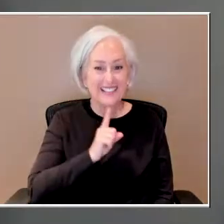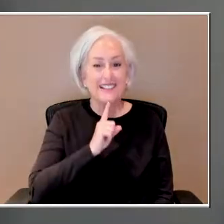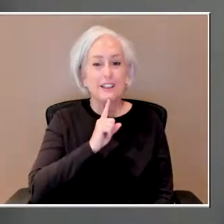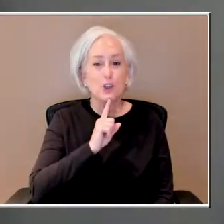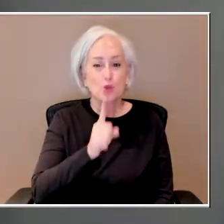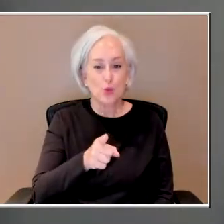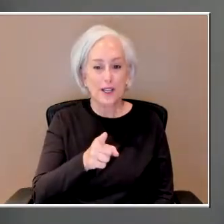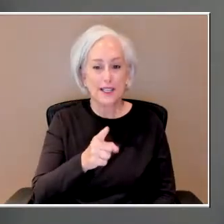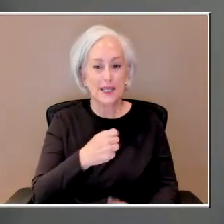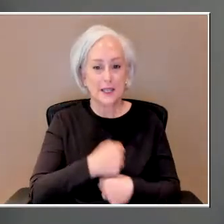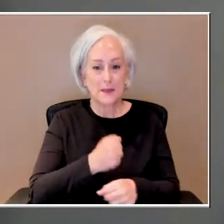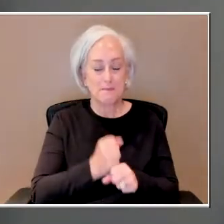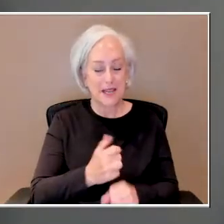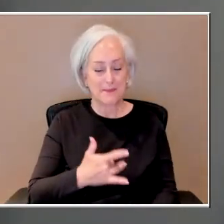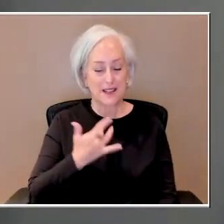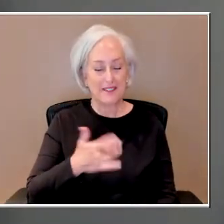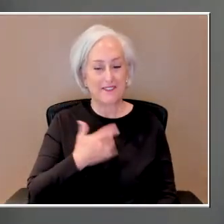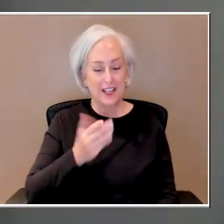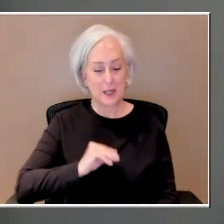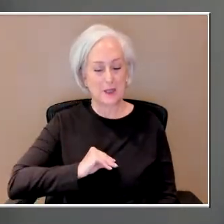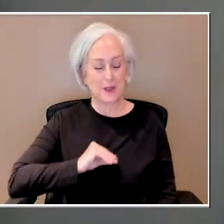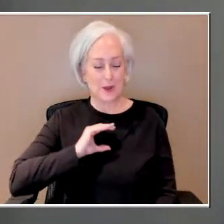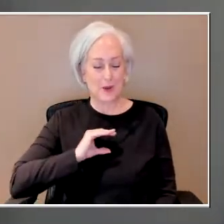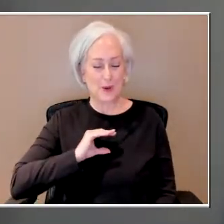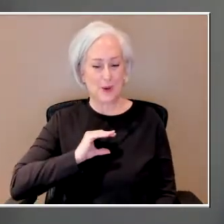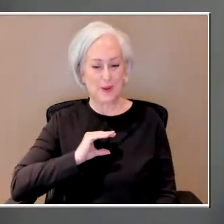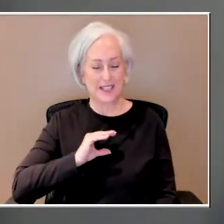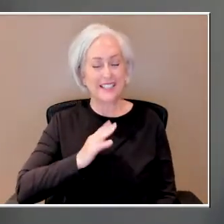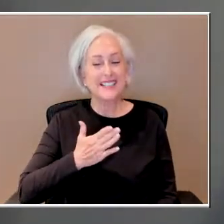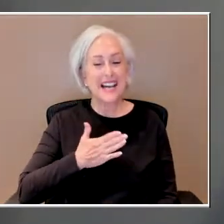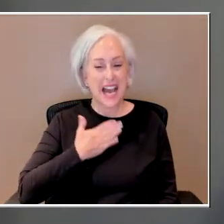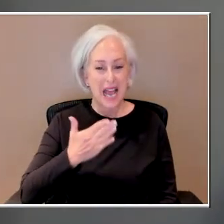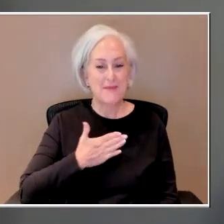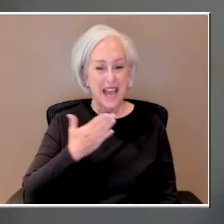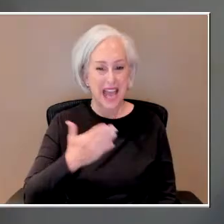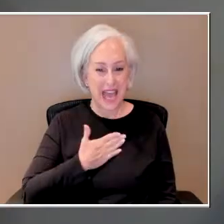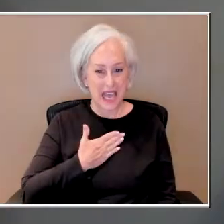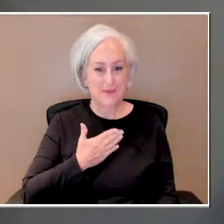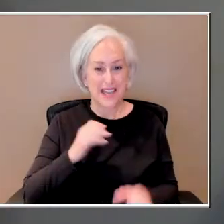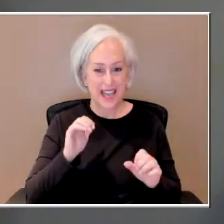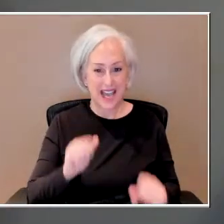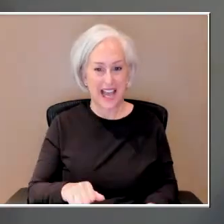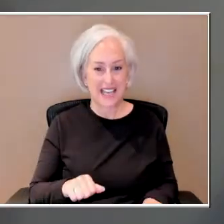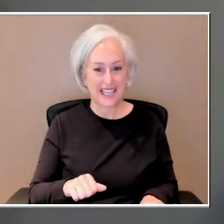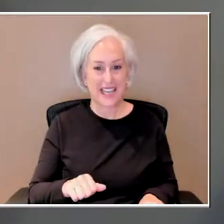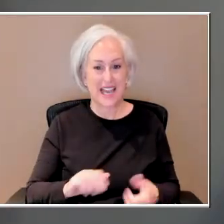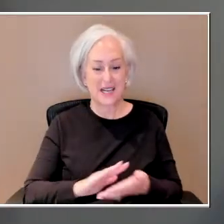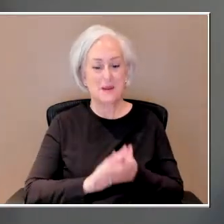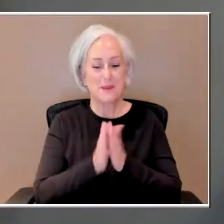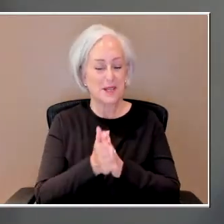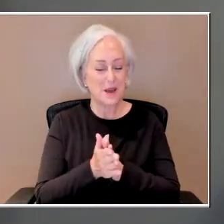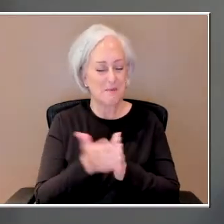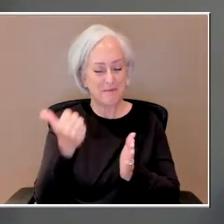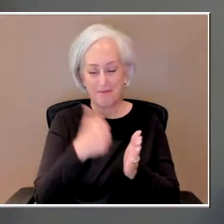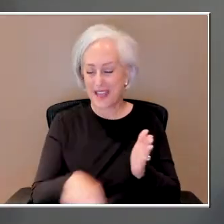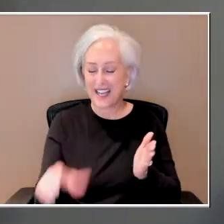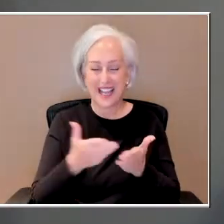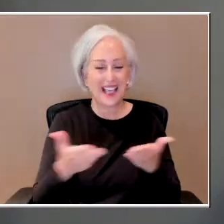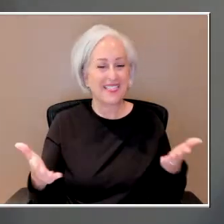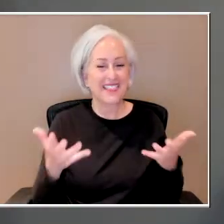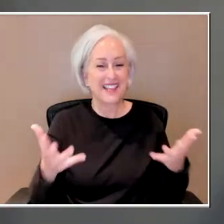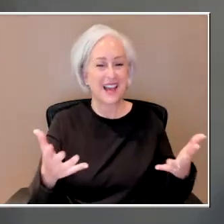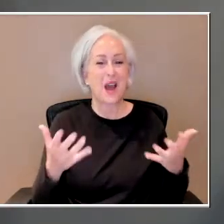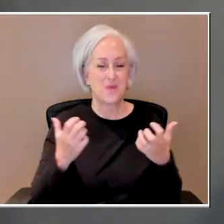made me feel good, and I'm glad I can be whatever I want, and